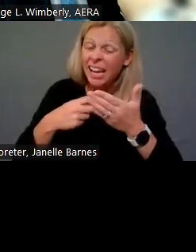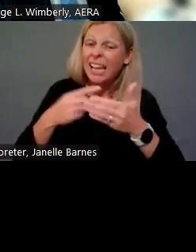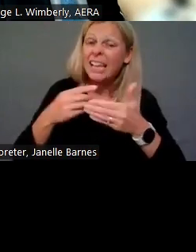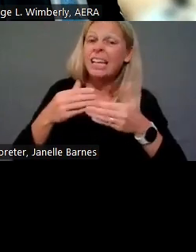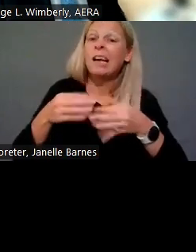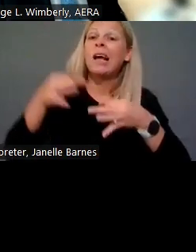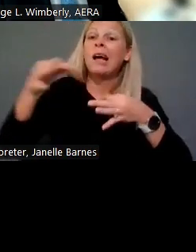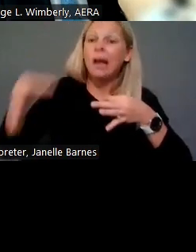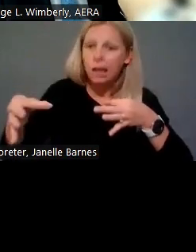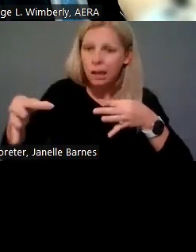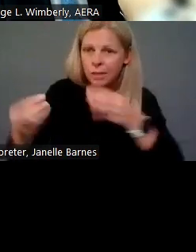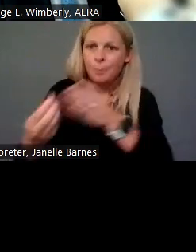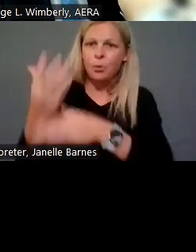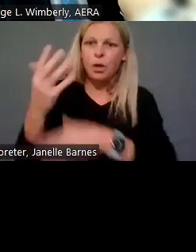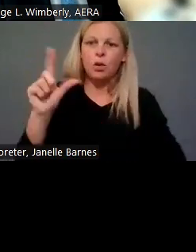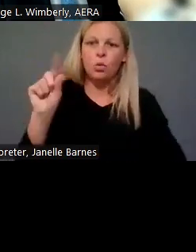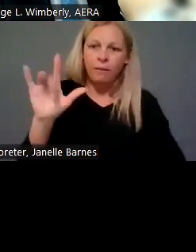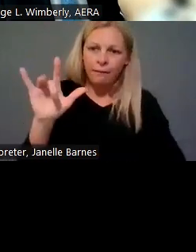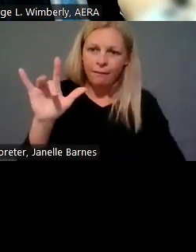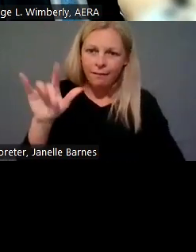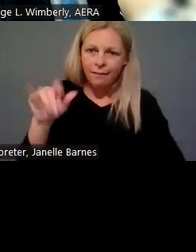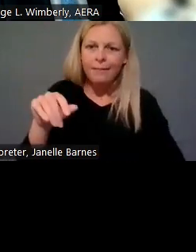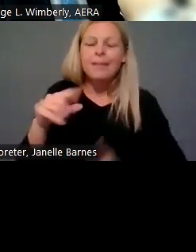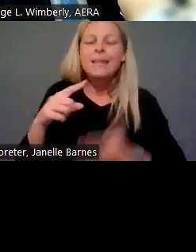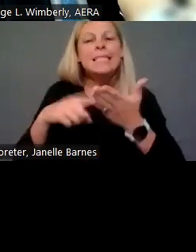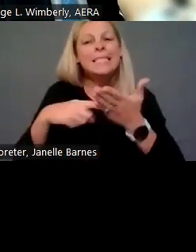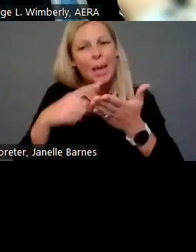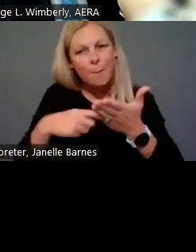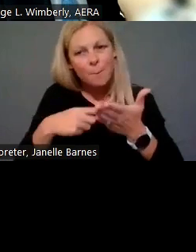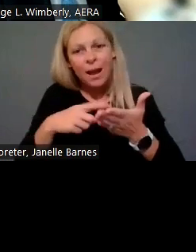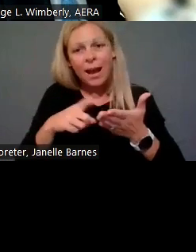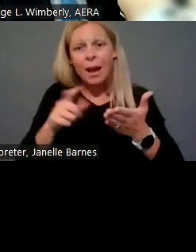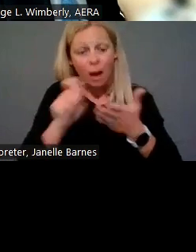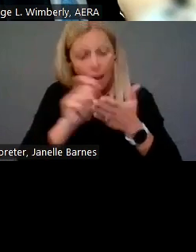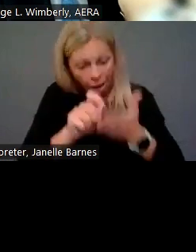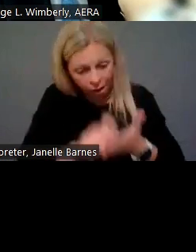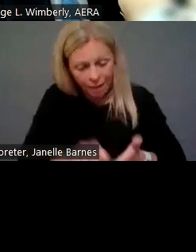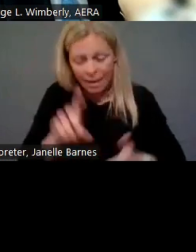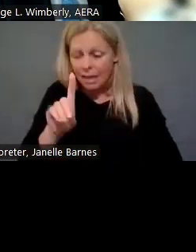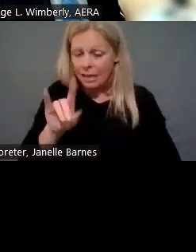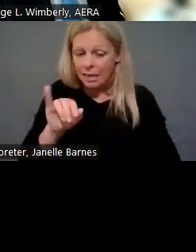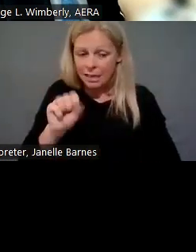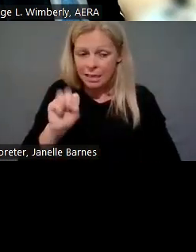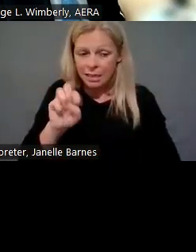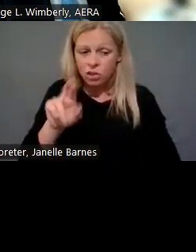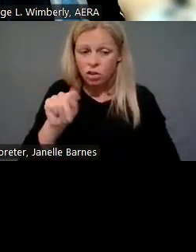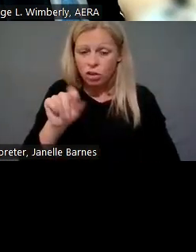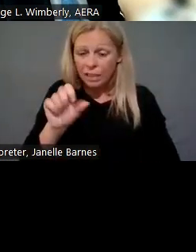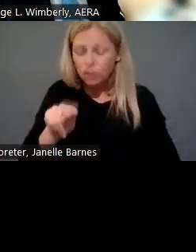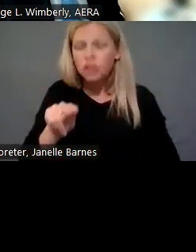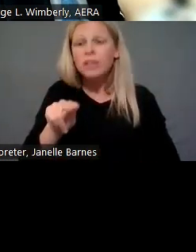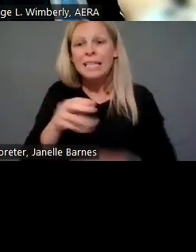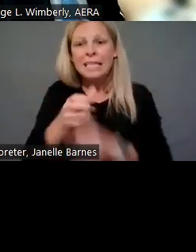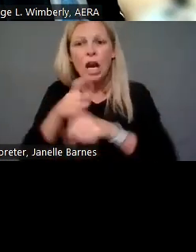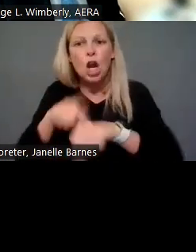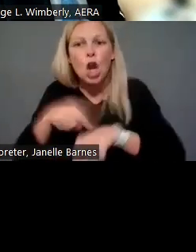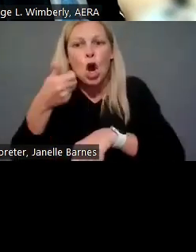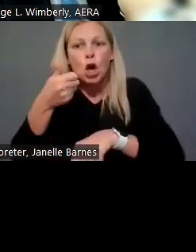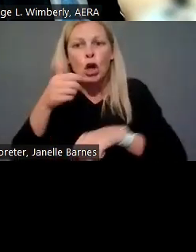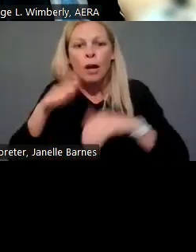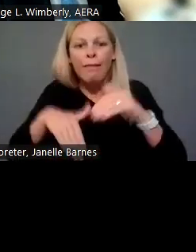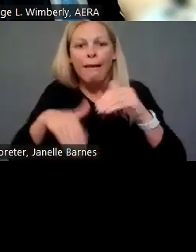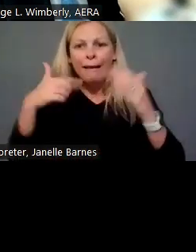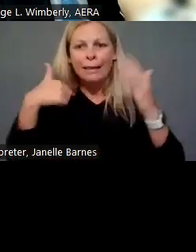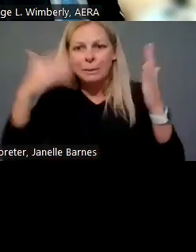2025. Sometimes dissertations are something that you've never done before, and sometimes they take a little longer than anticipated.